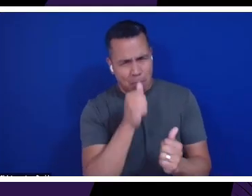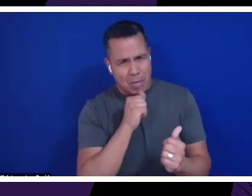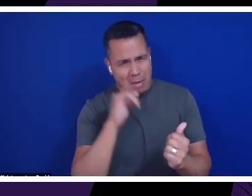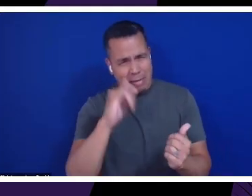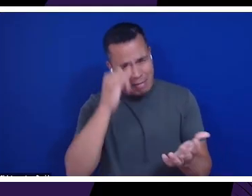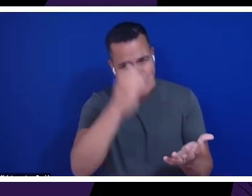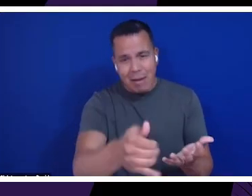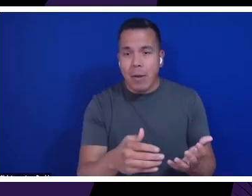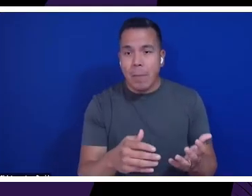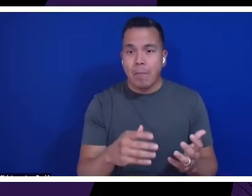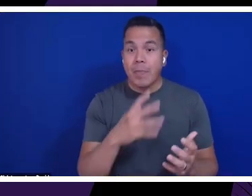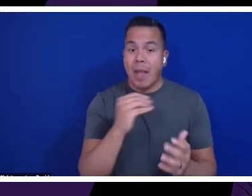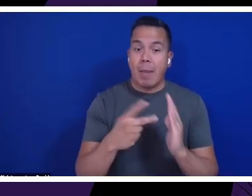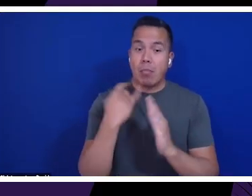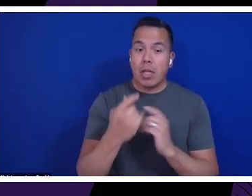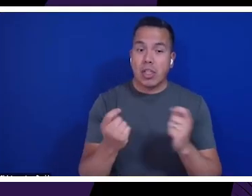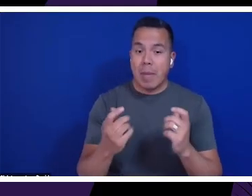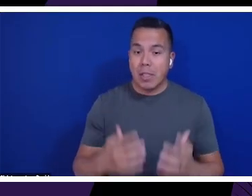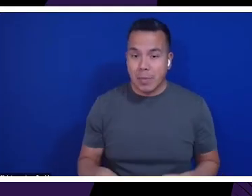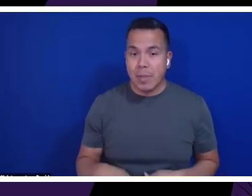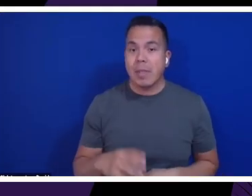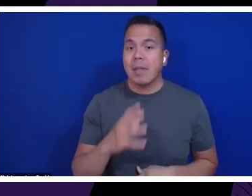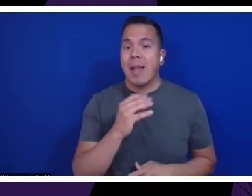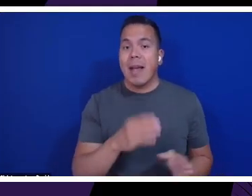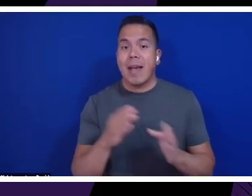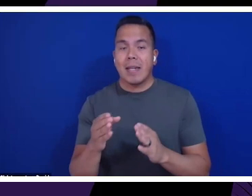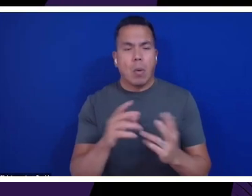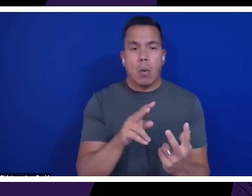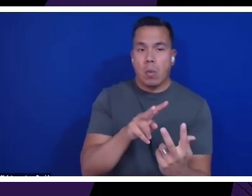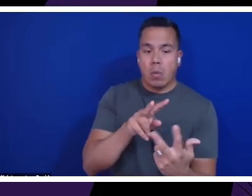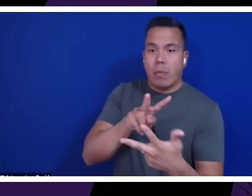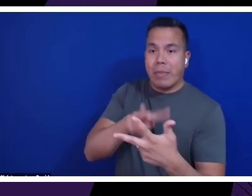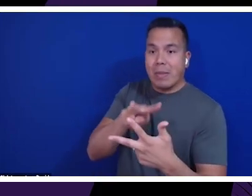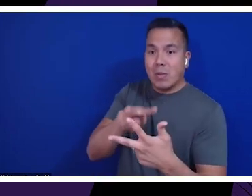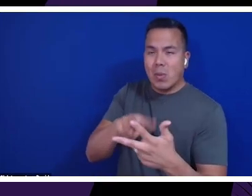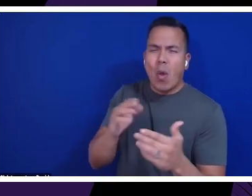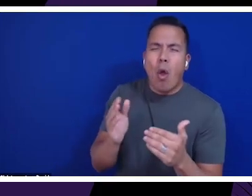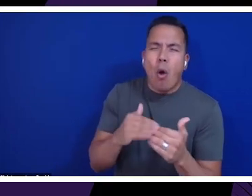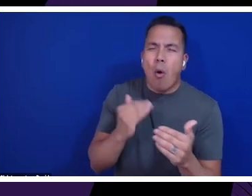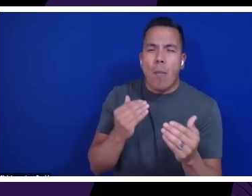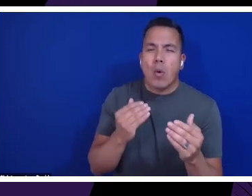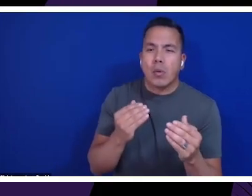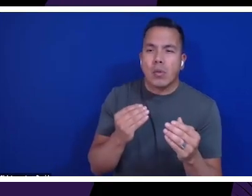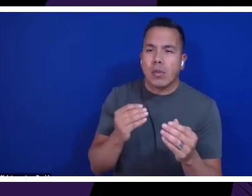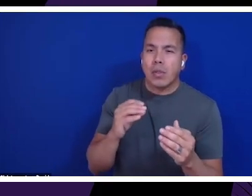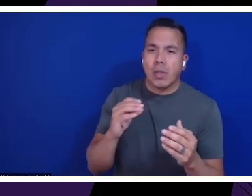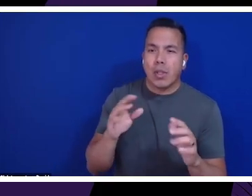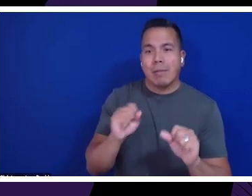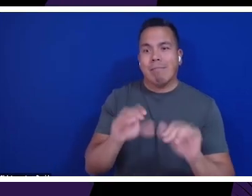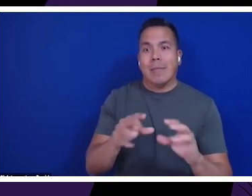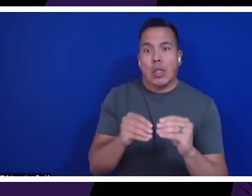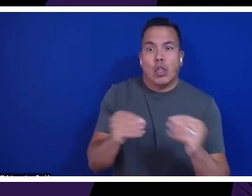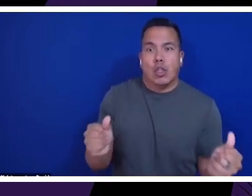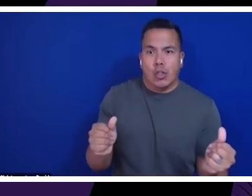amount of project management. And both Steph and Raphael almost cured me of something that I tend to do, which I call premature rabbit